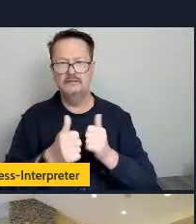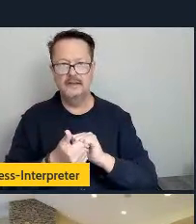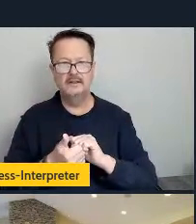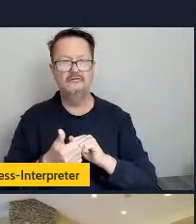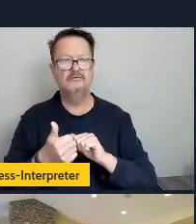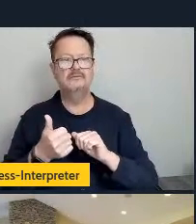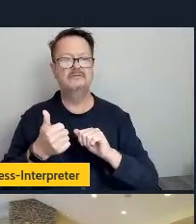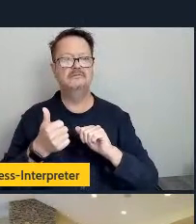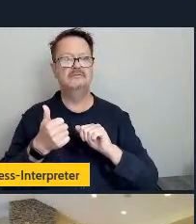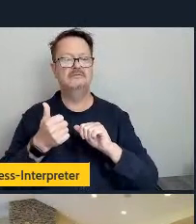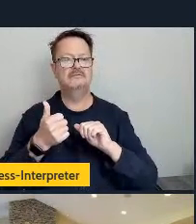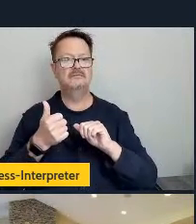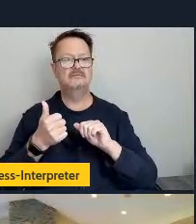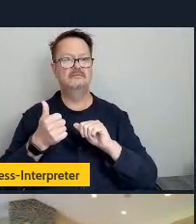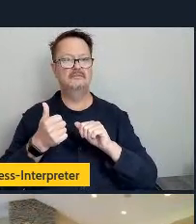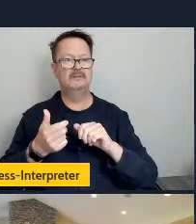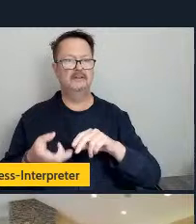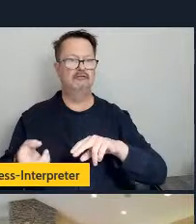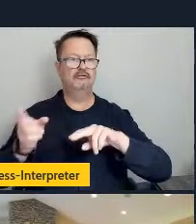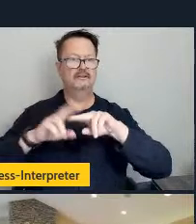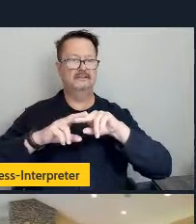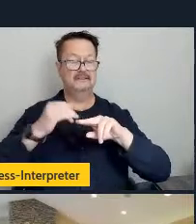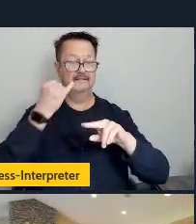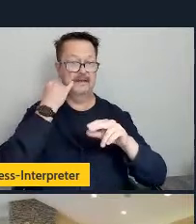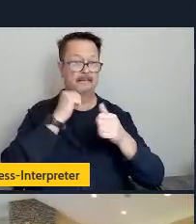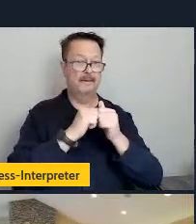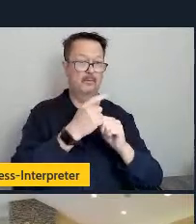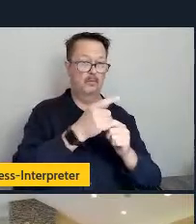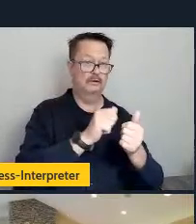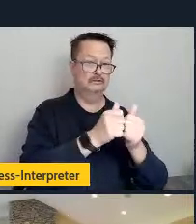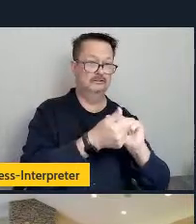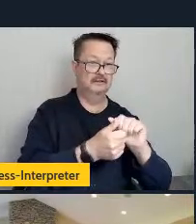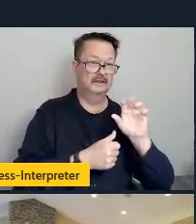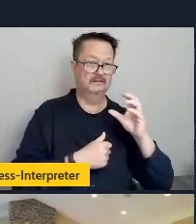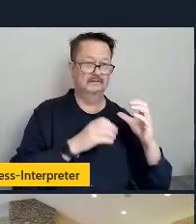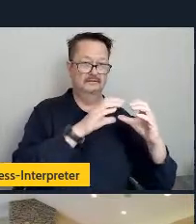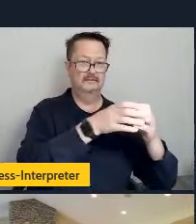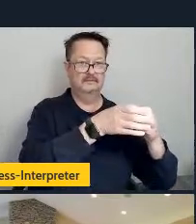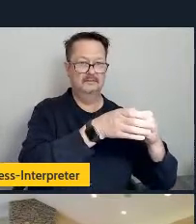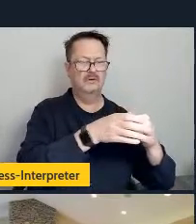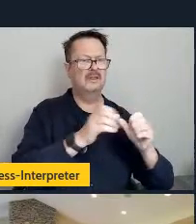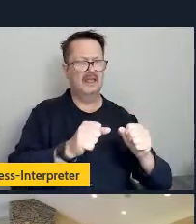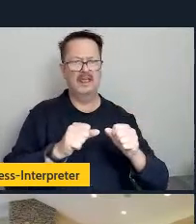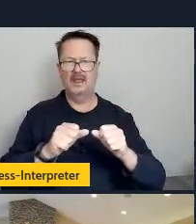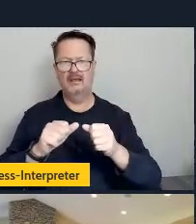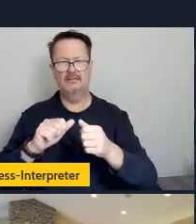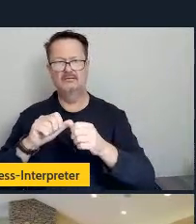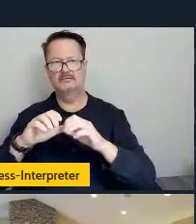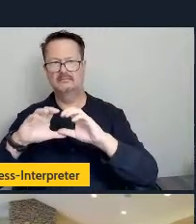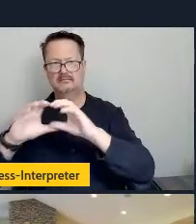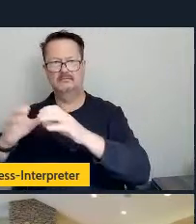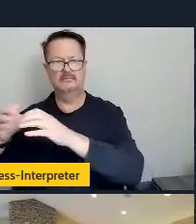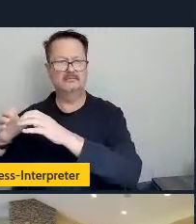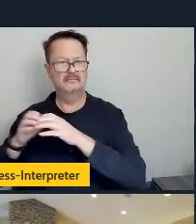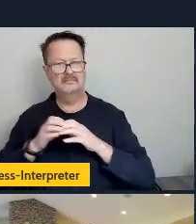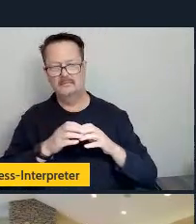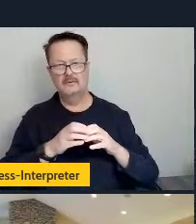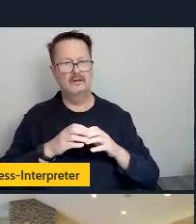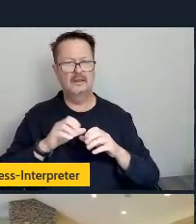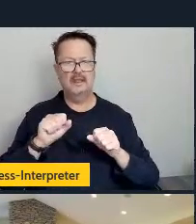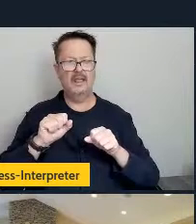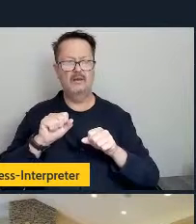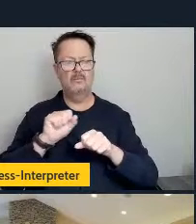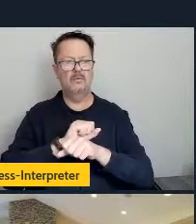So if I make a change in one component, and we can also do it from multiple teams, like work on that single repository, I